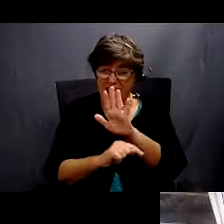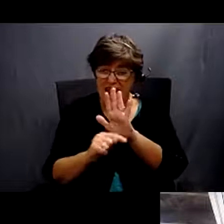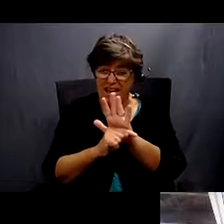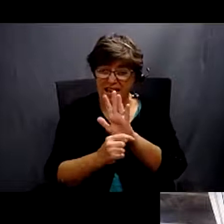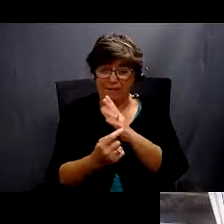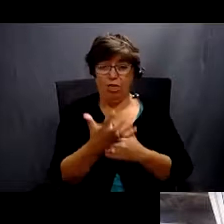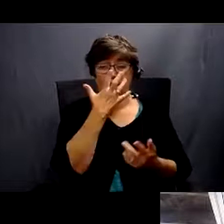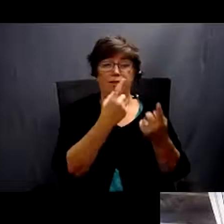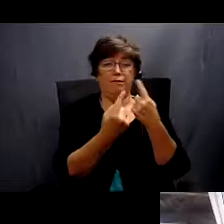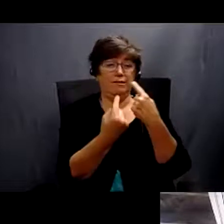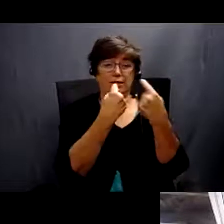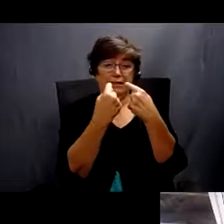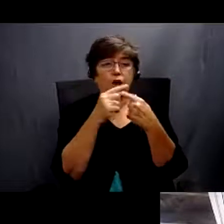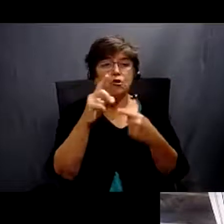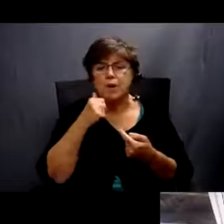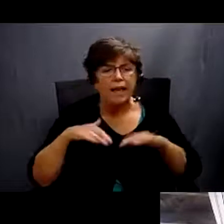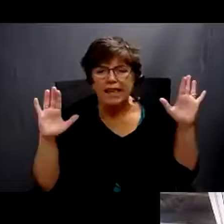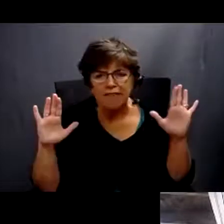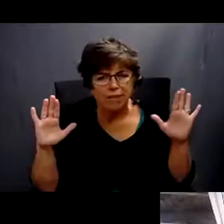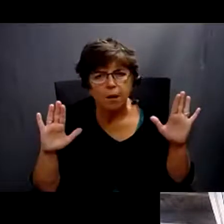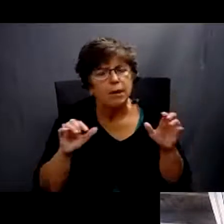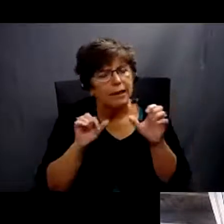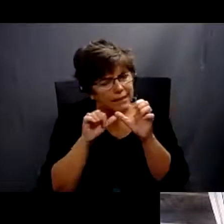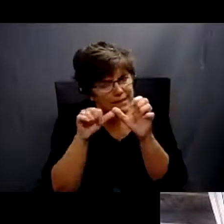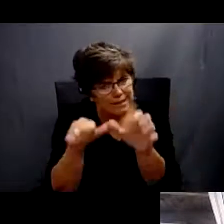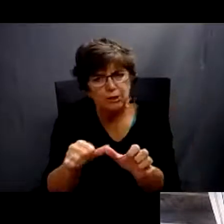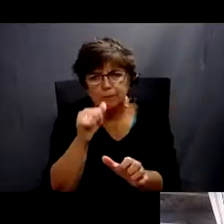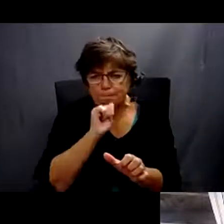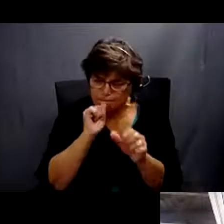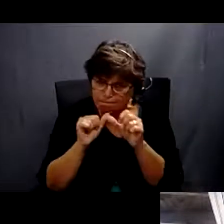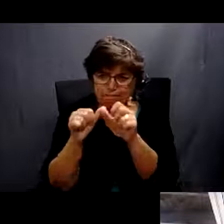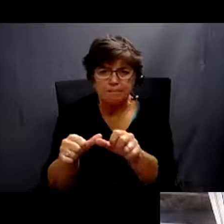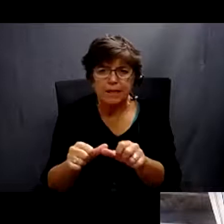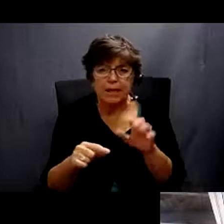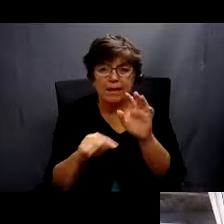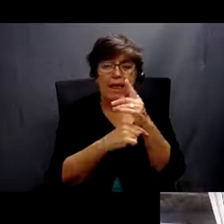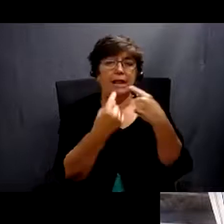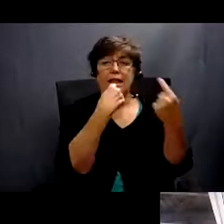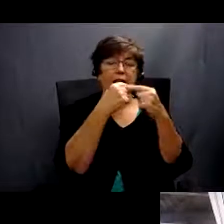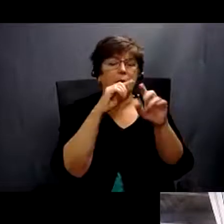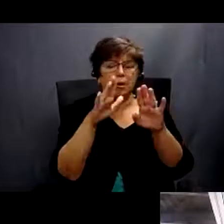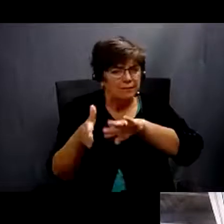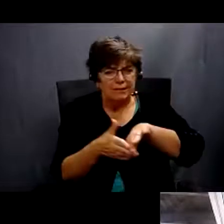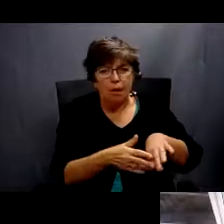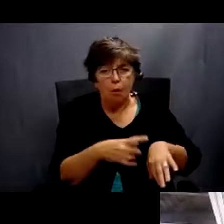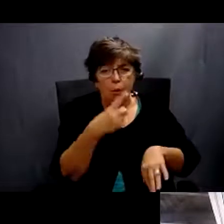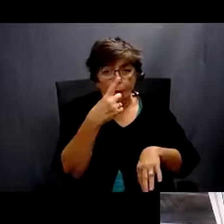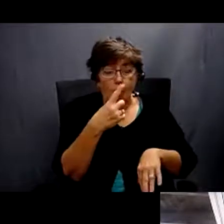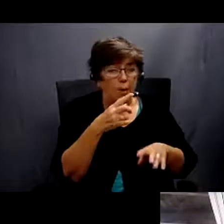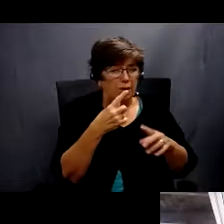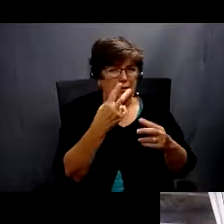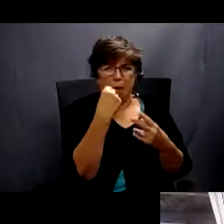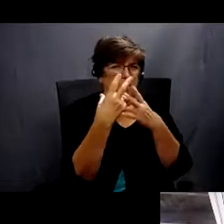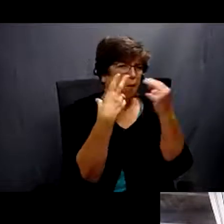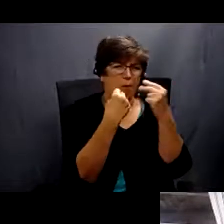at you, do not give up. Keep going, because you could be told so many times, and that one yes could